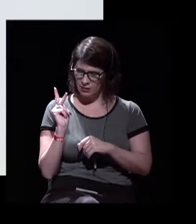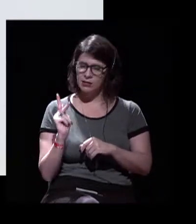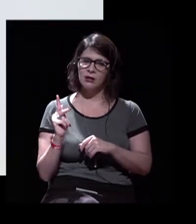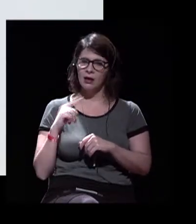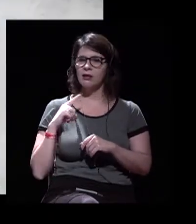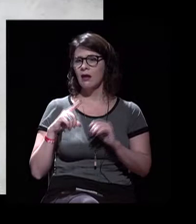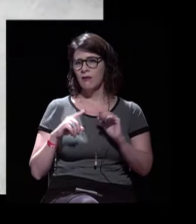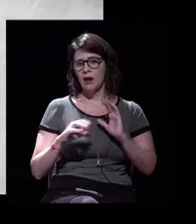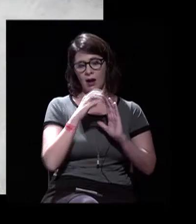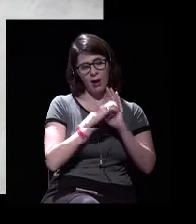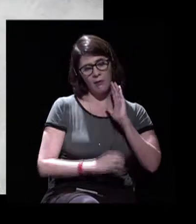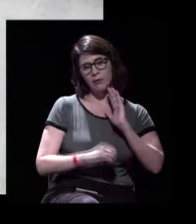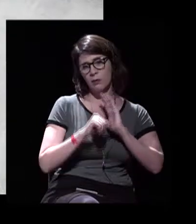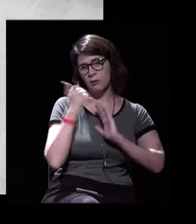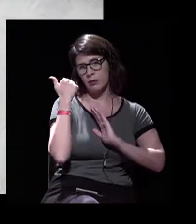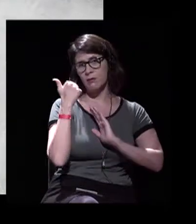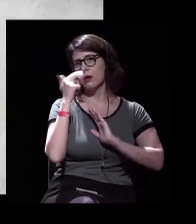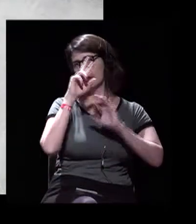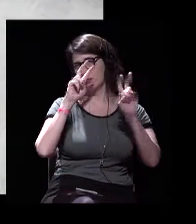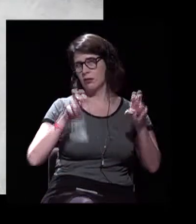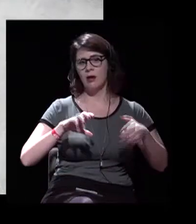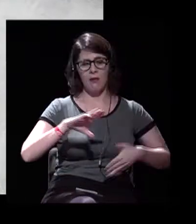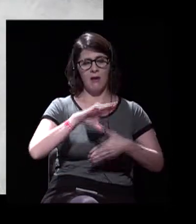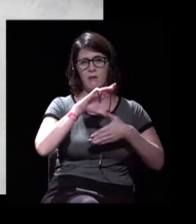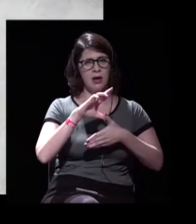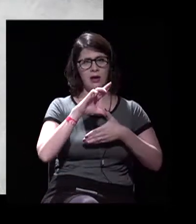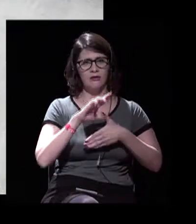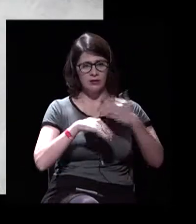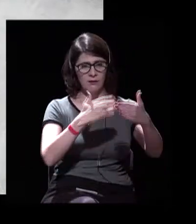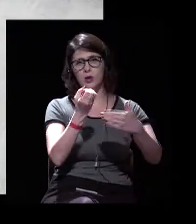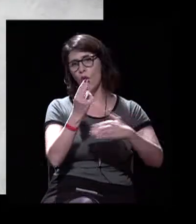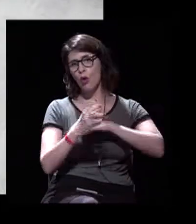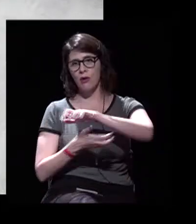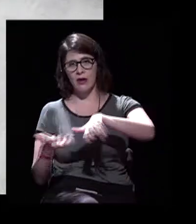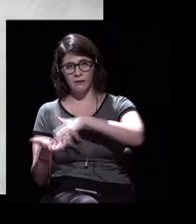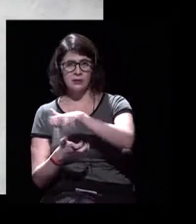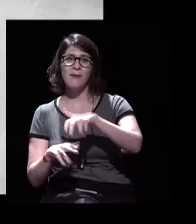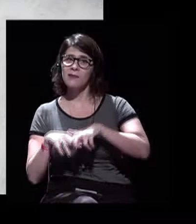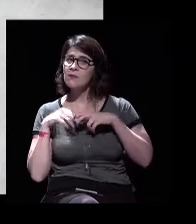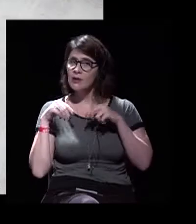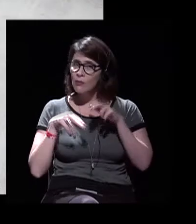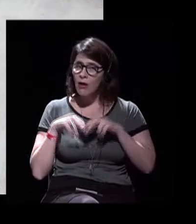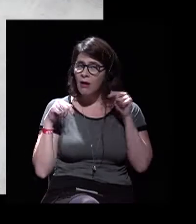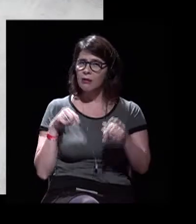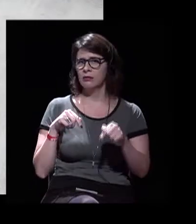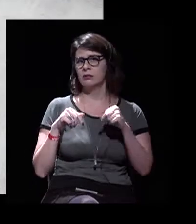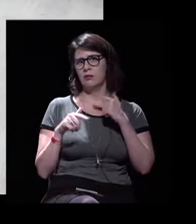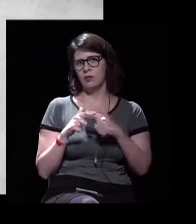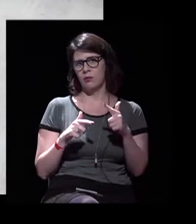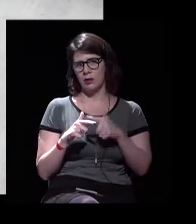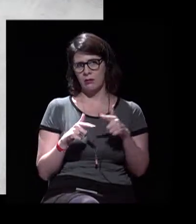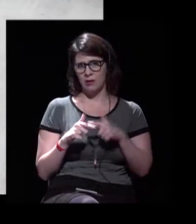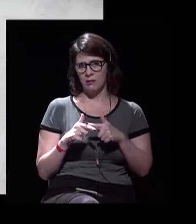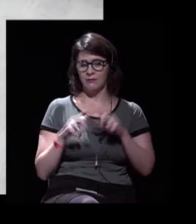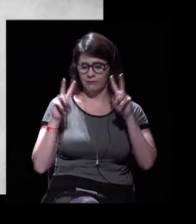o Revolución, precisely to this problem, titling it The Development of Underdevelopment. We must conclude in